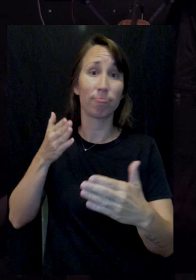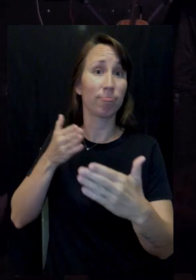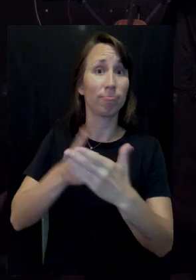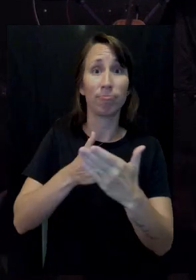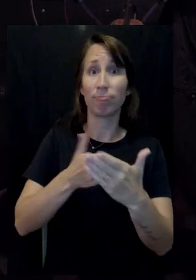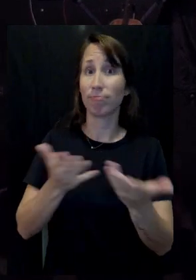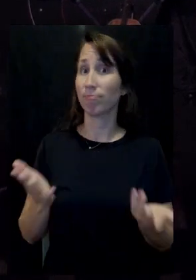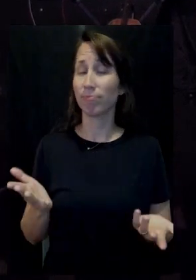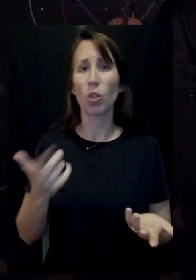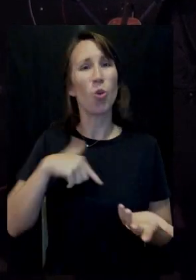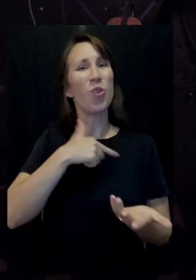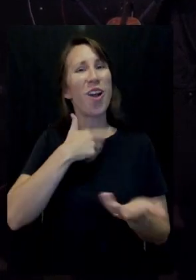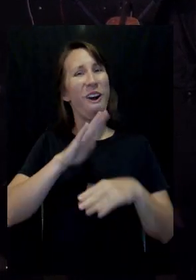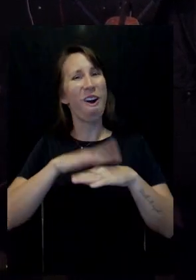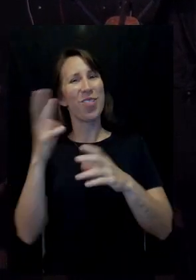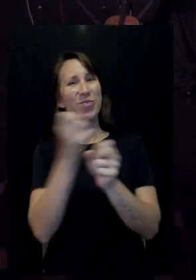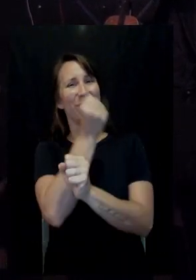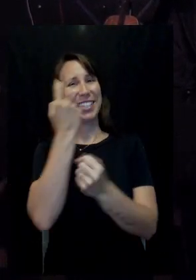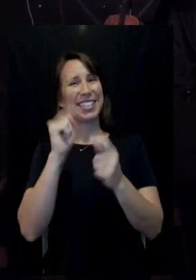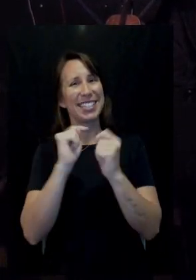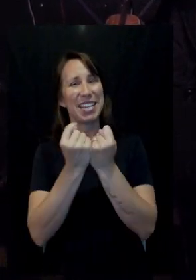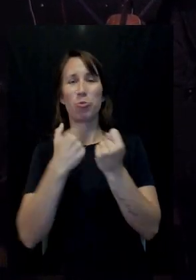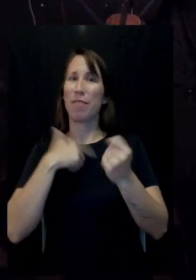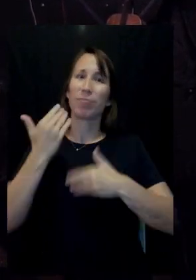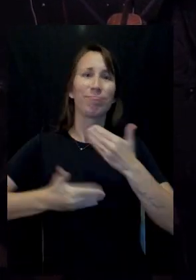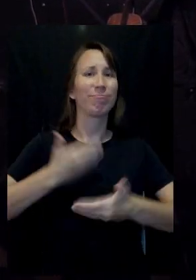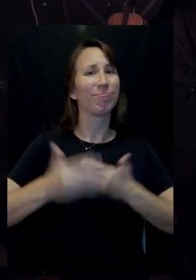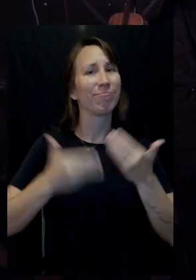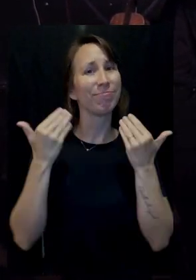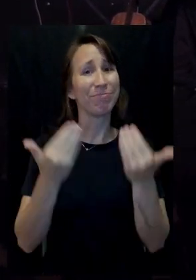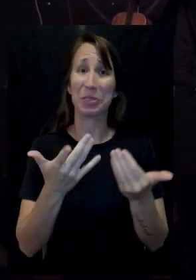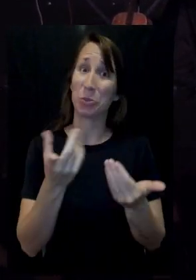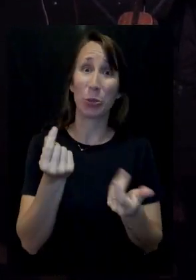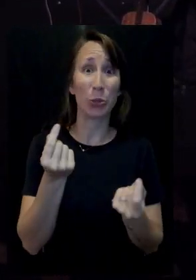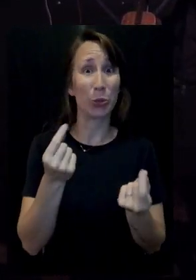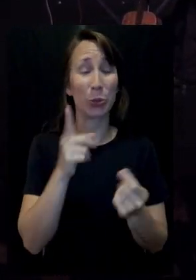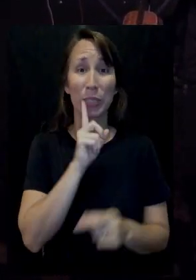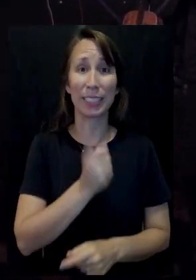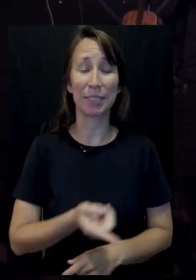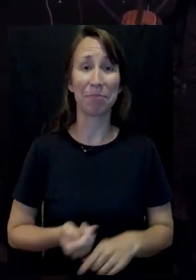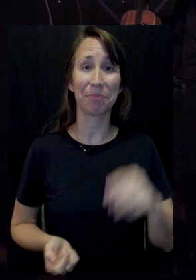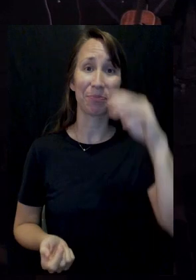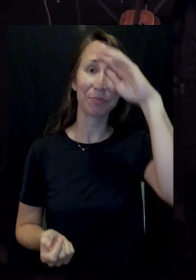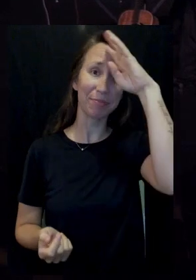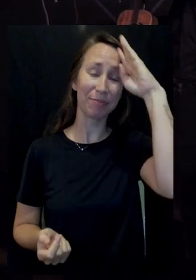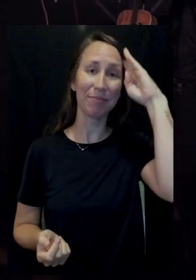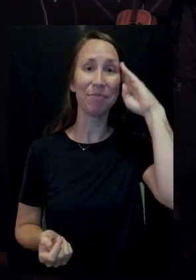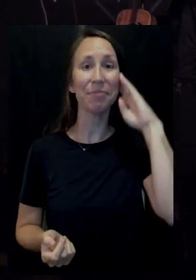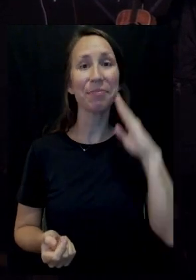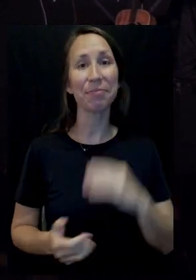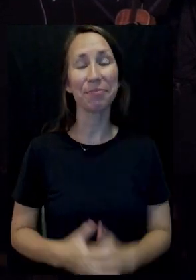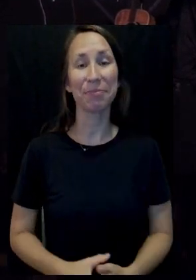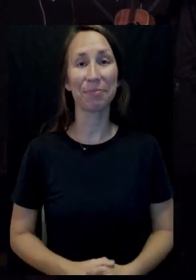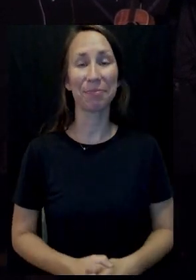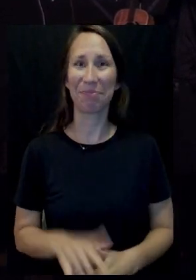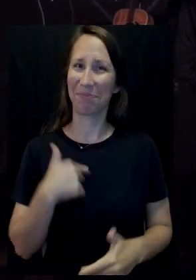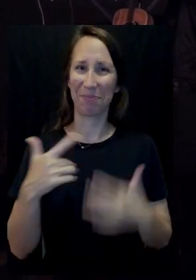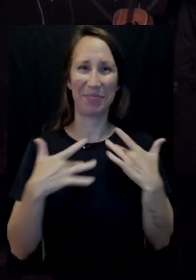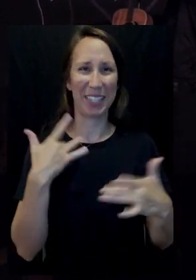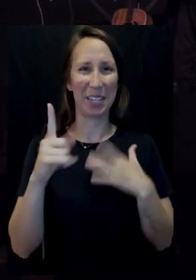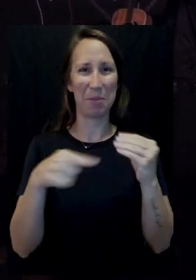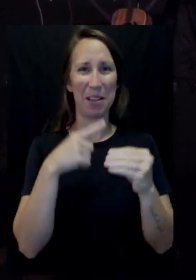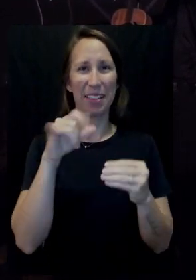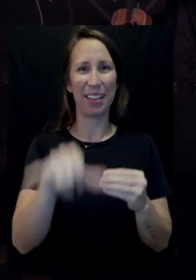See, we're on the winning team, so we just got to keep moving. That's all you got to do, really. And so I'm excited about that.